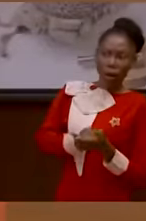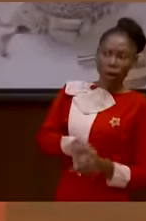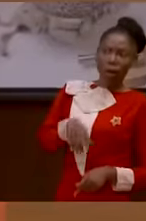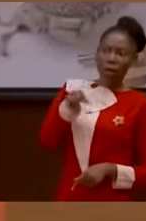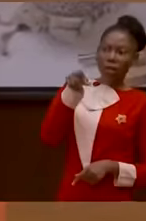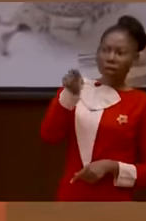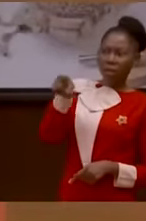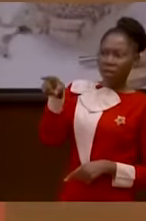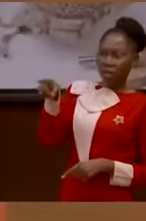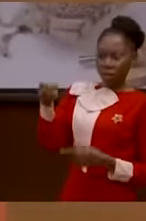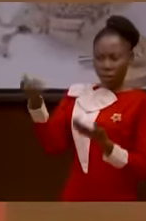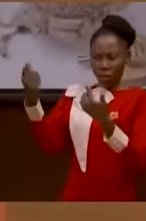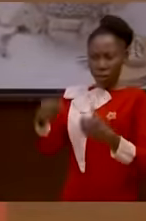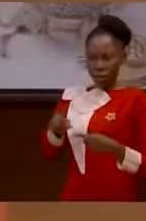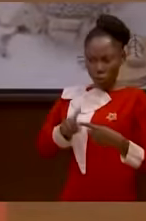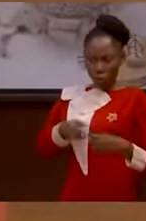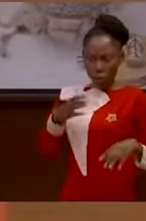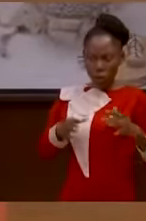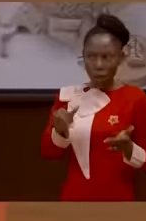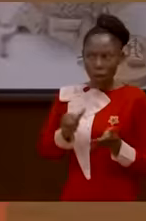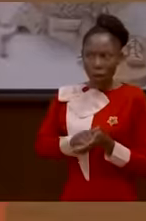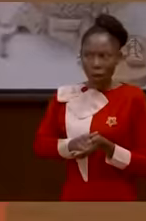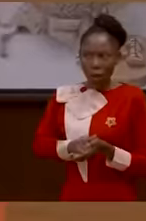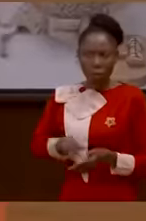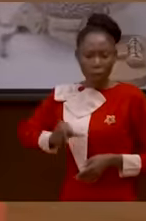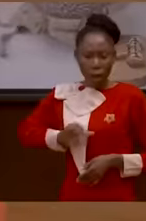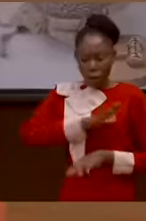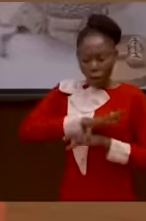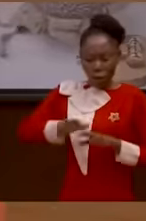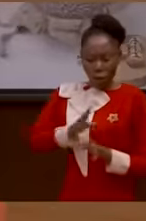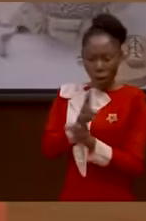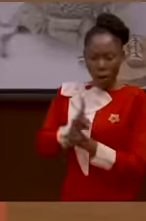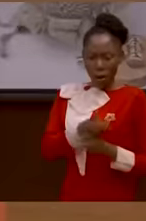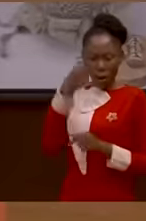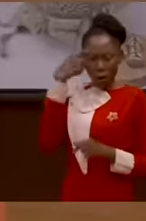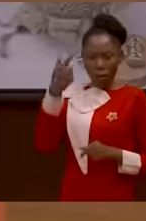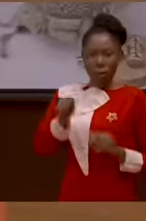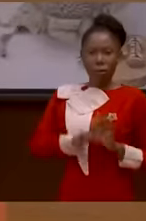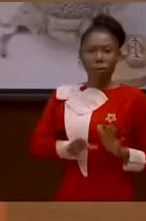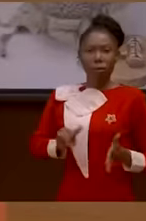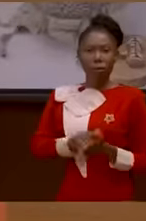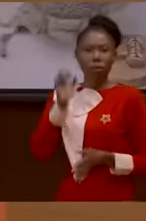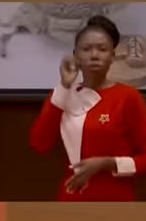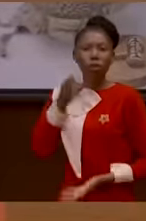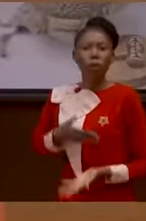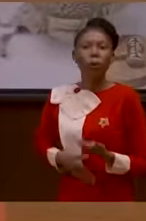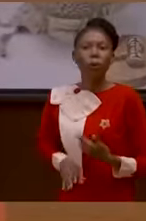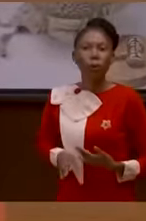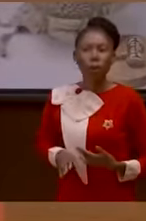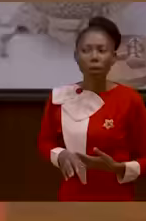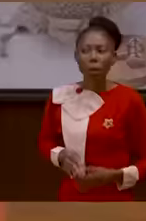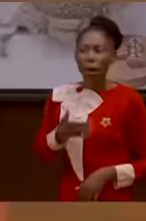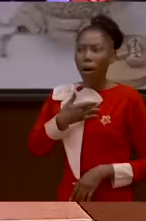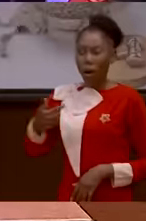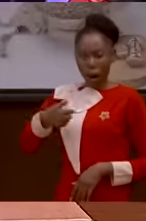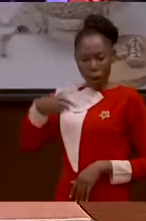me to them that I don't take responsibility of the child she gave birth to, which I didn't know she gave birth